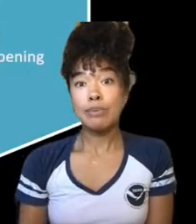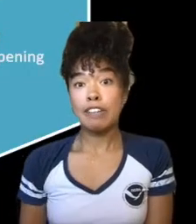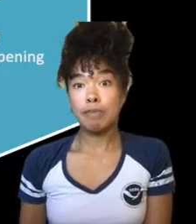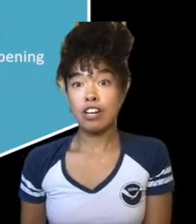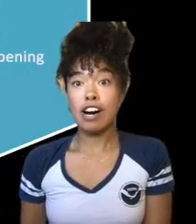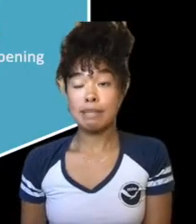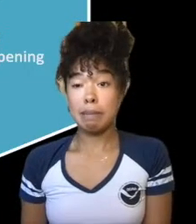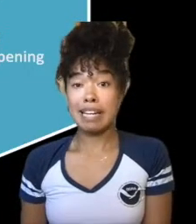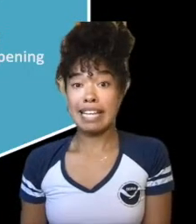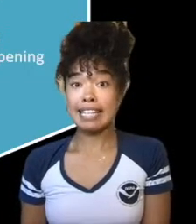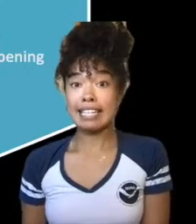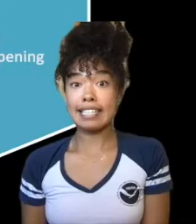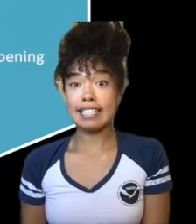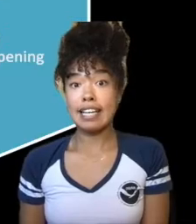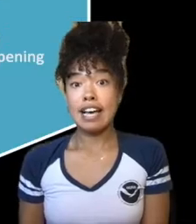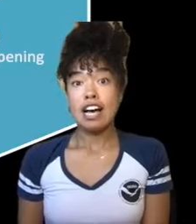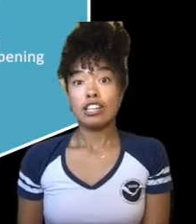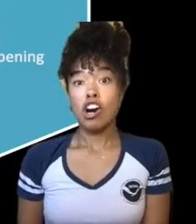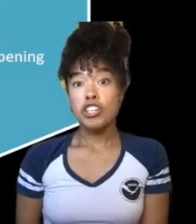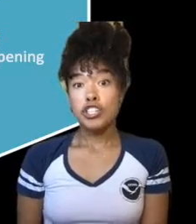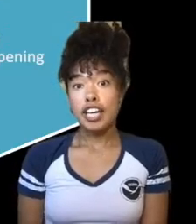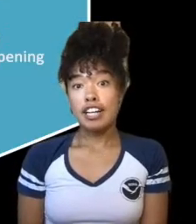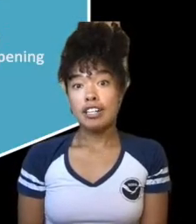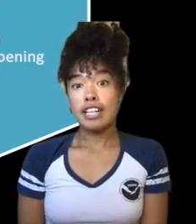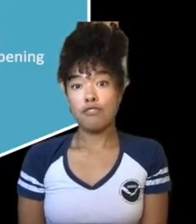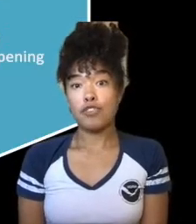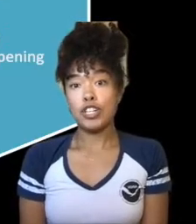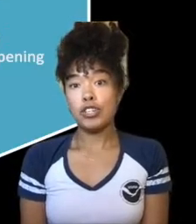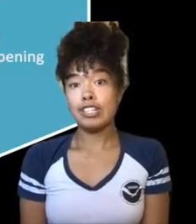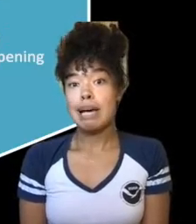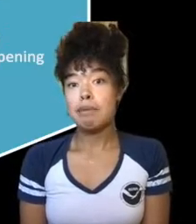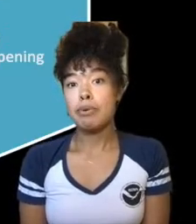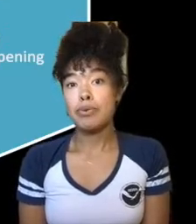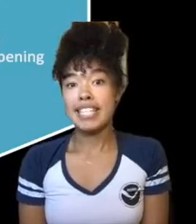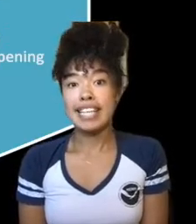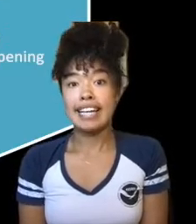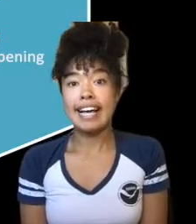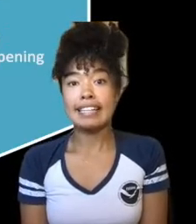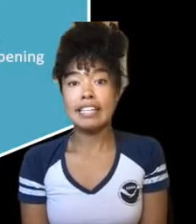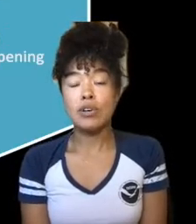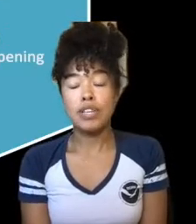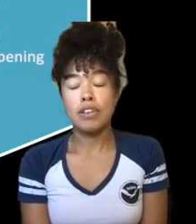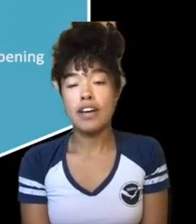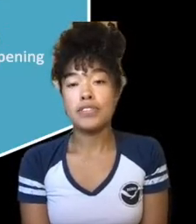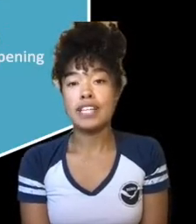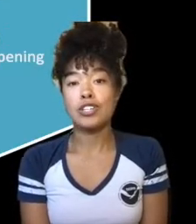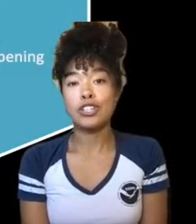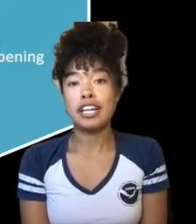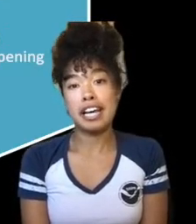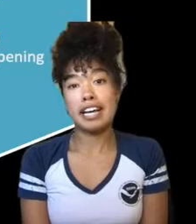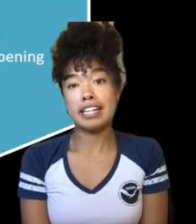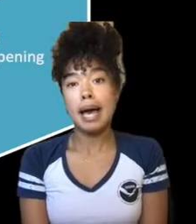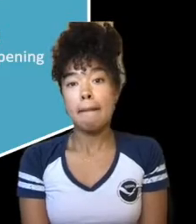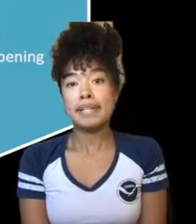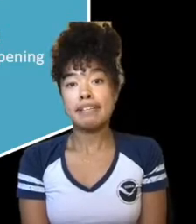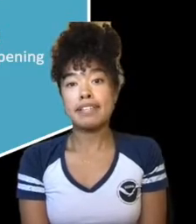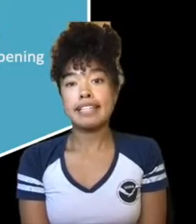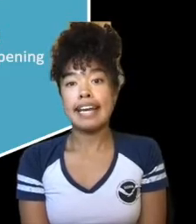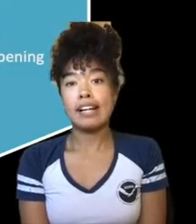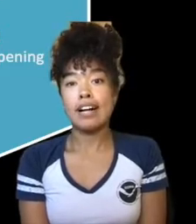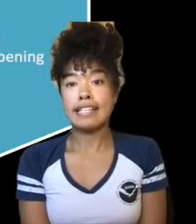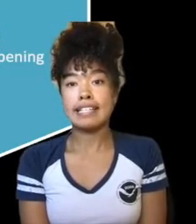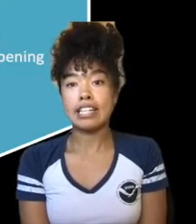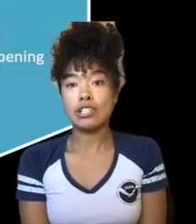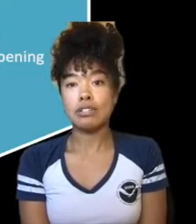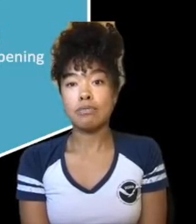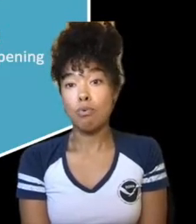Marine heat waves may be caused by many things. Large scale and regional climate modes like El Nino Southern Oscillation and Pacific